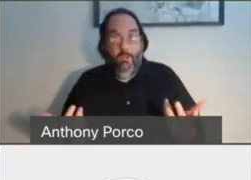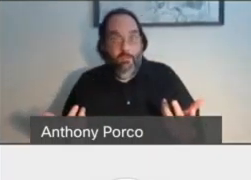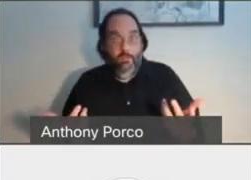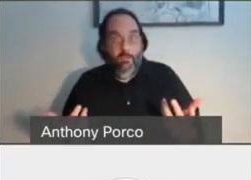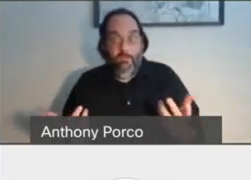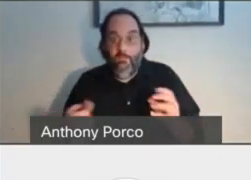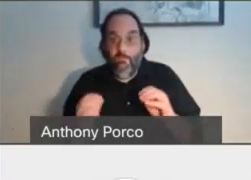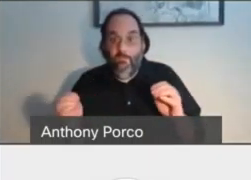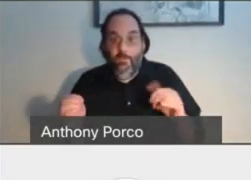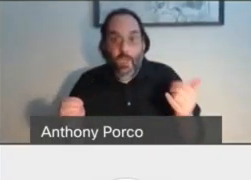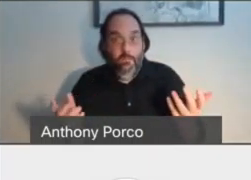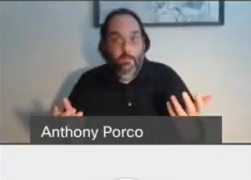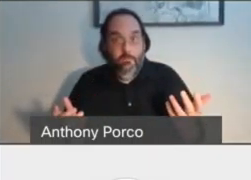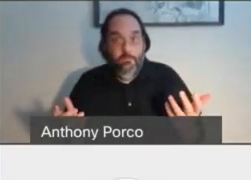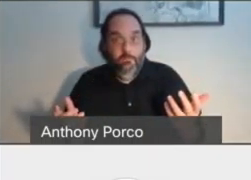questions.